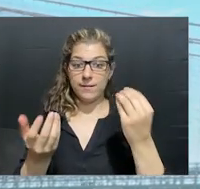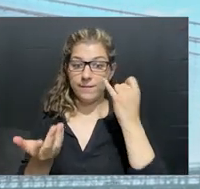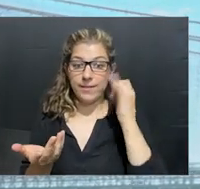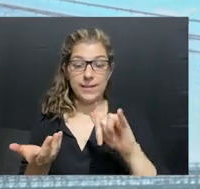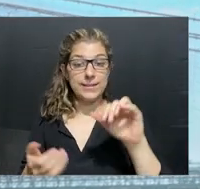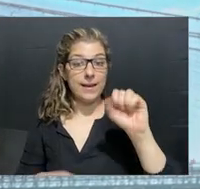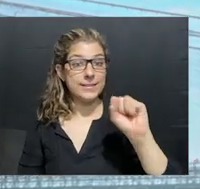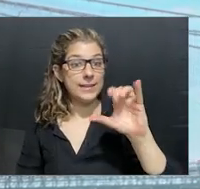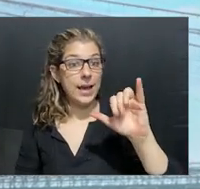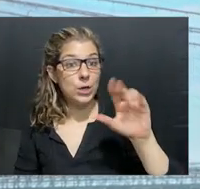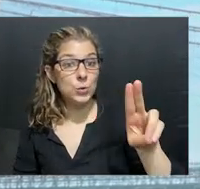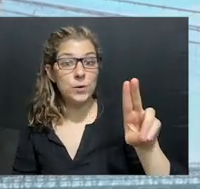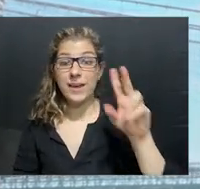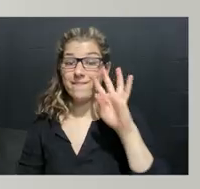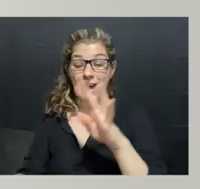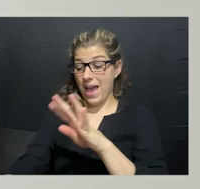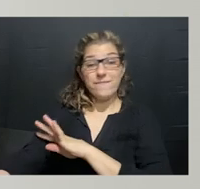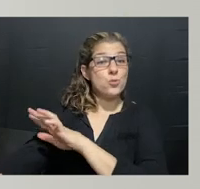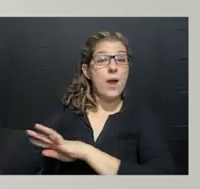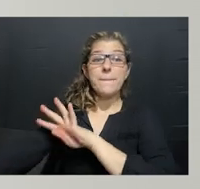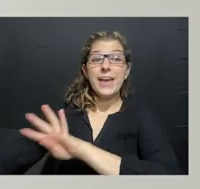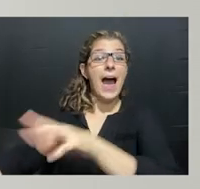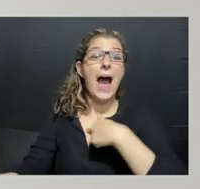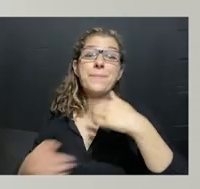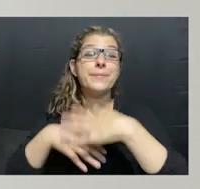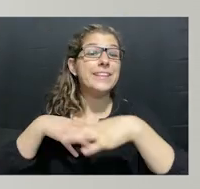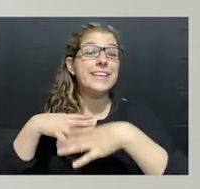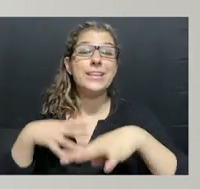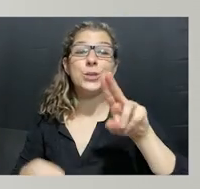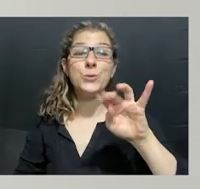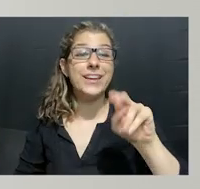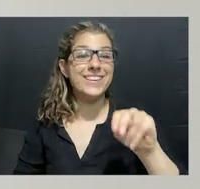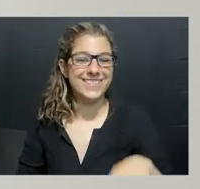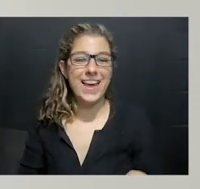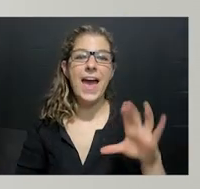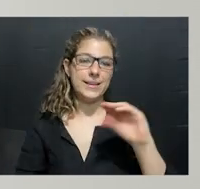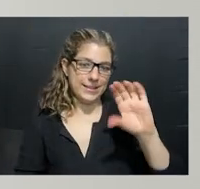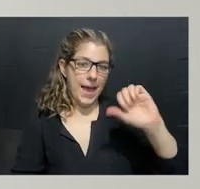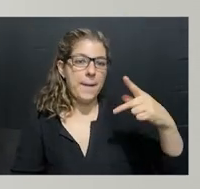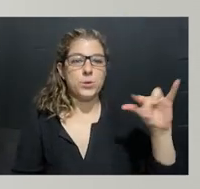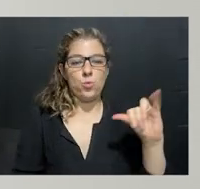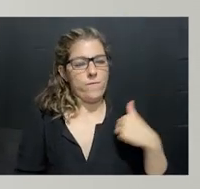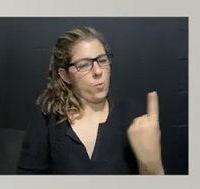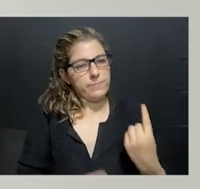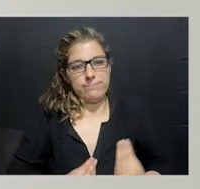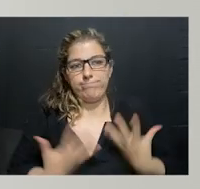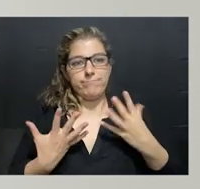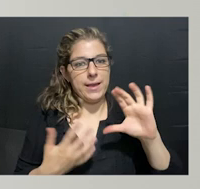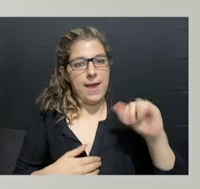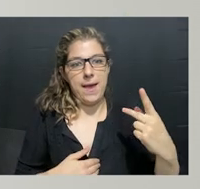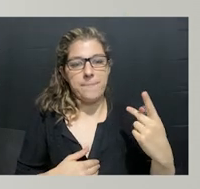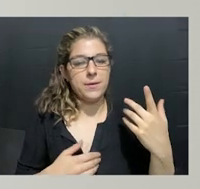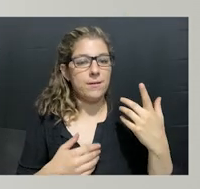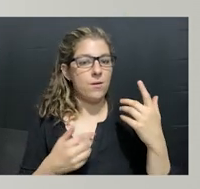SEIU, if you cut me, I'll bleed union, or now at CAP, I've always been animated by this sense that all